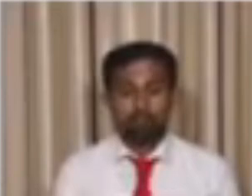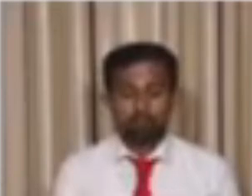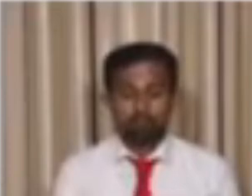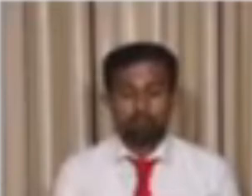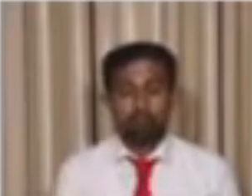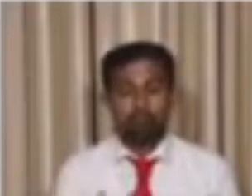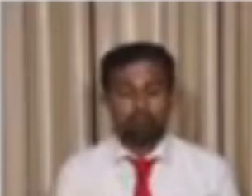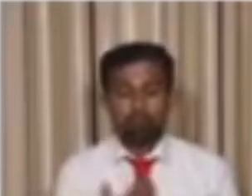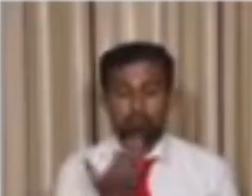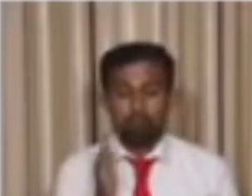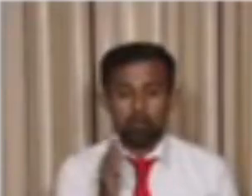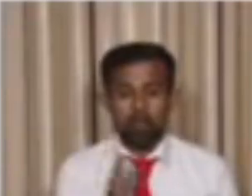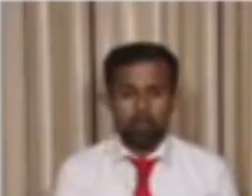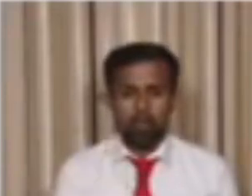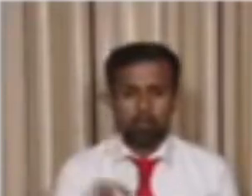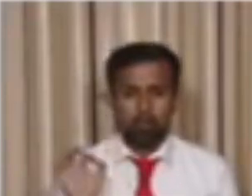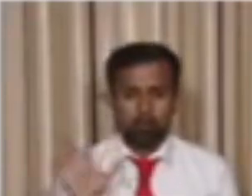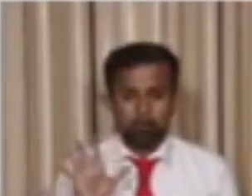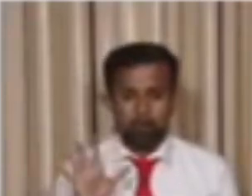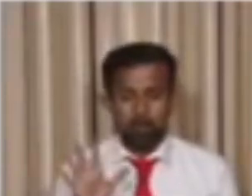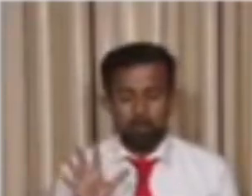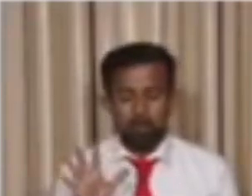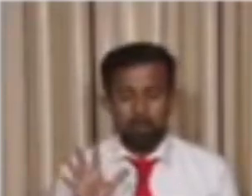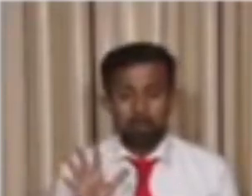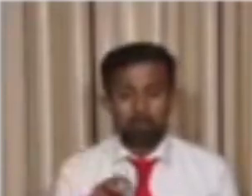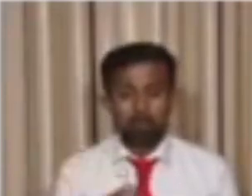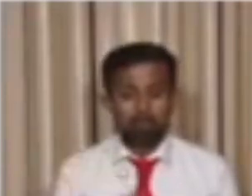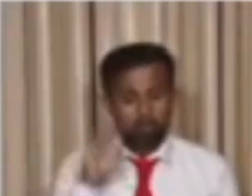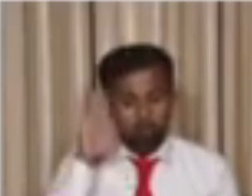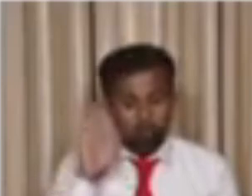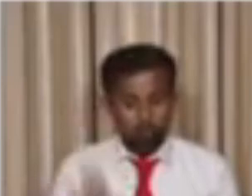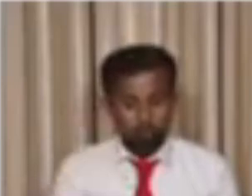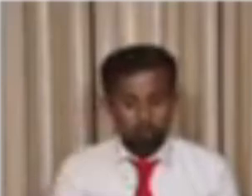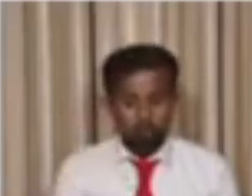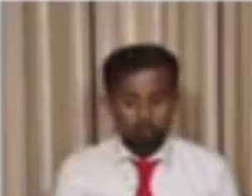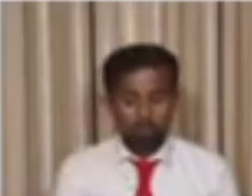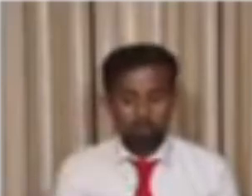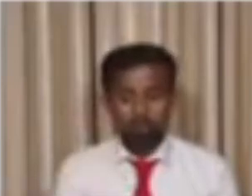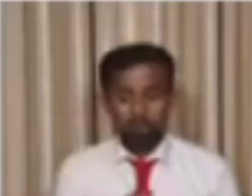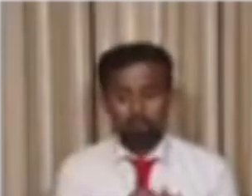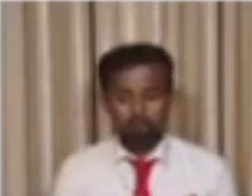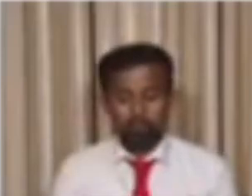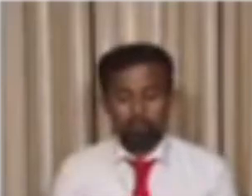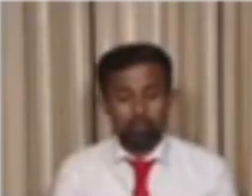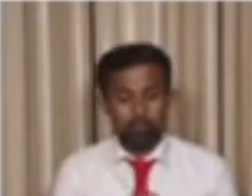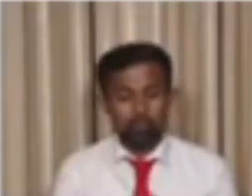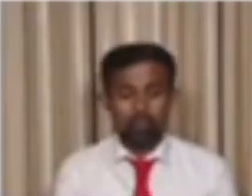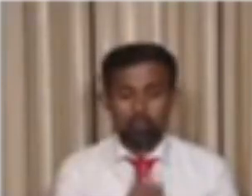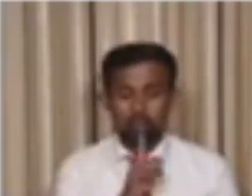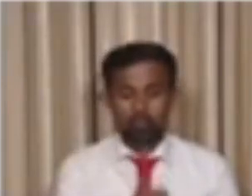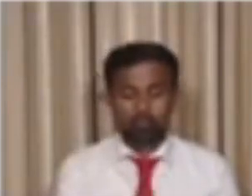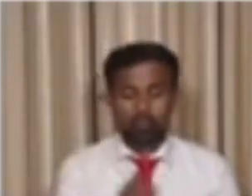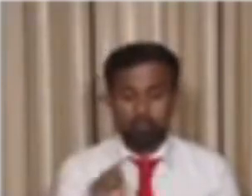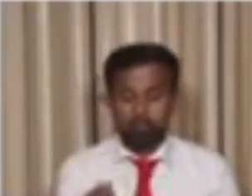people, since the act refused to agree on the five-year residency, to boycott it. Now